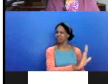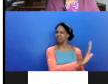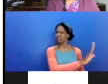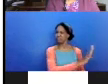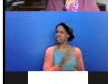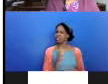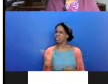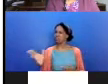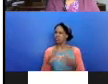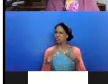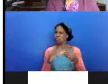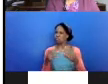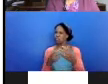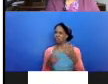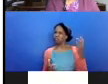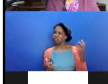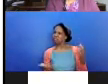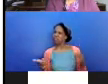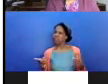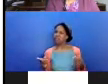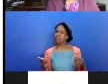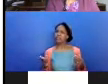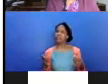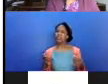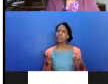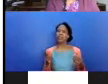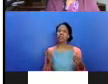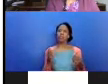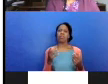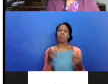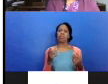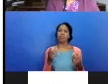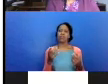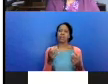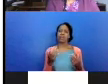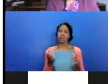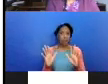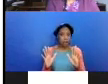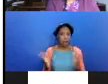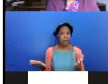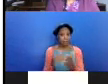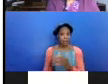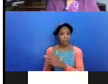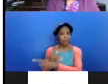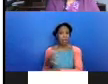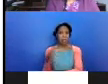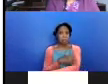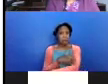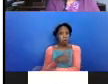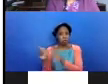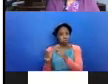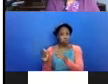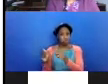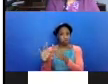had because they were hurting the people that they love. And again, it's not that the power and control story is not influential on the man. It's not